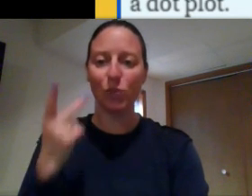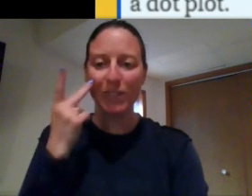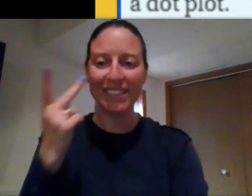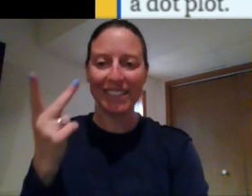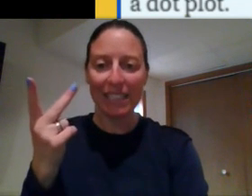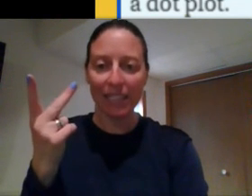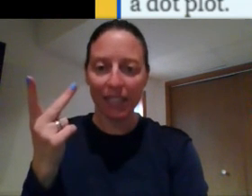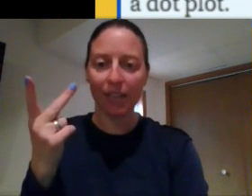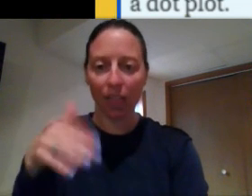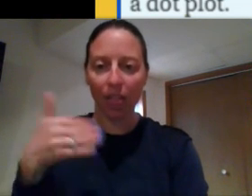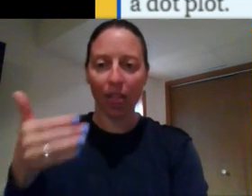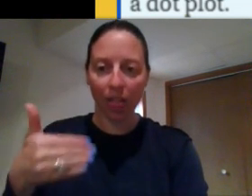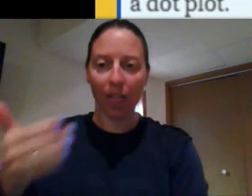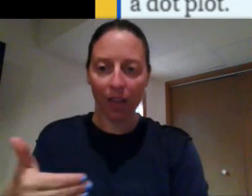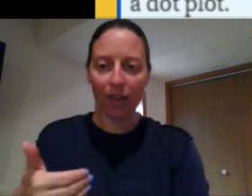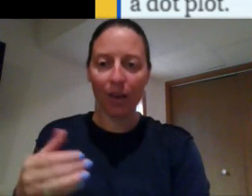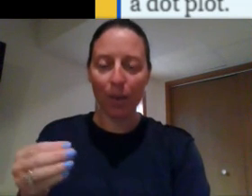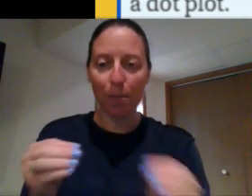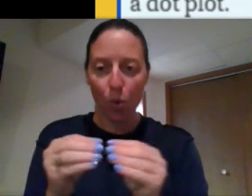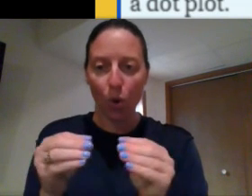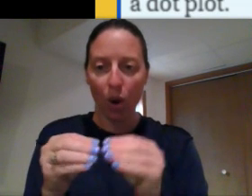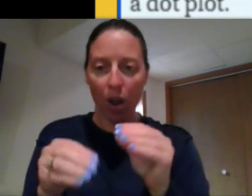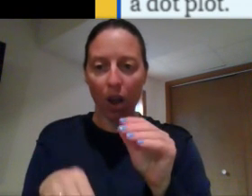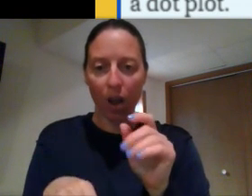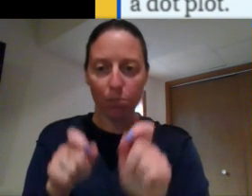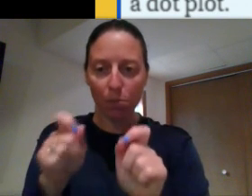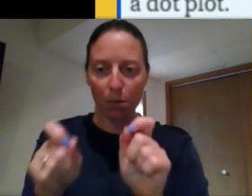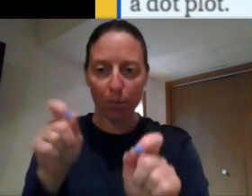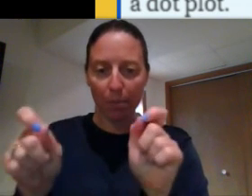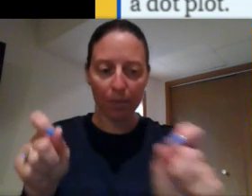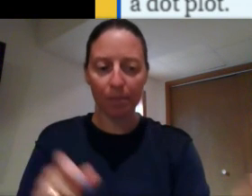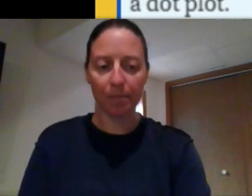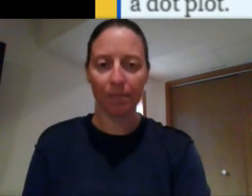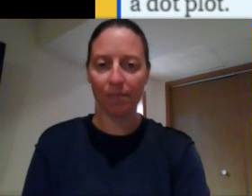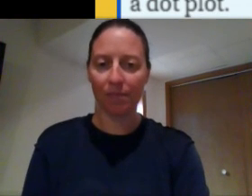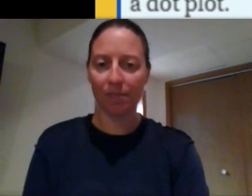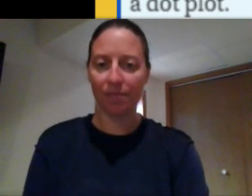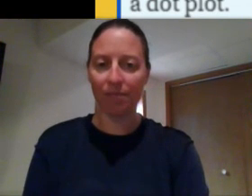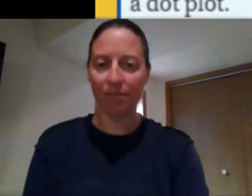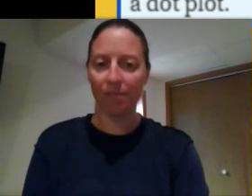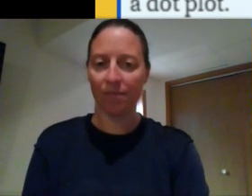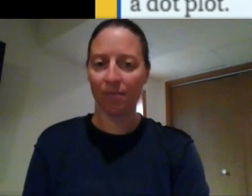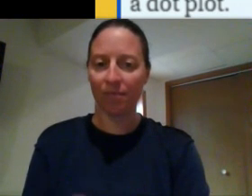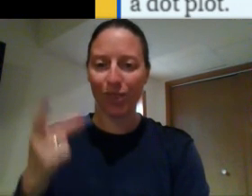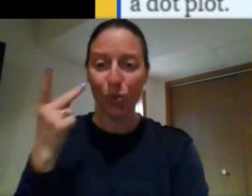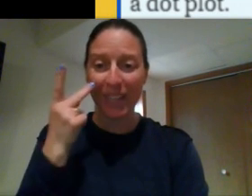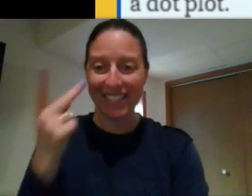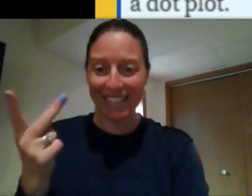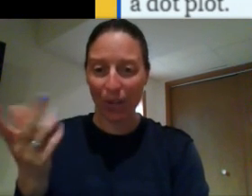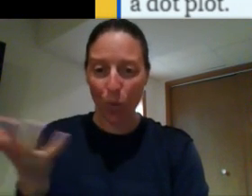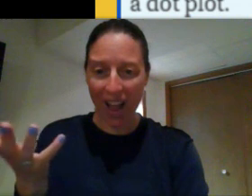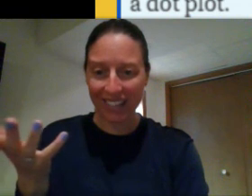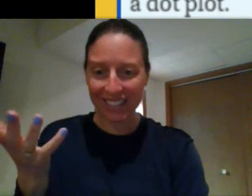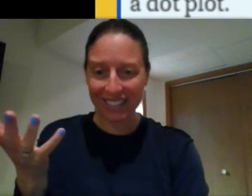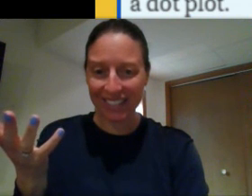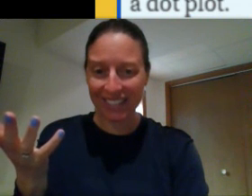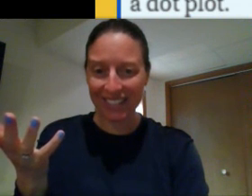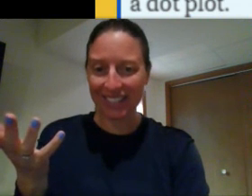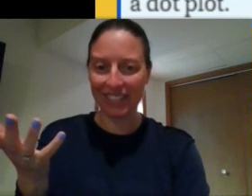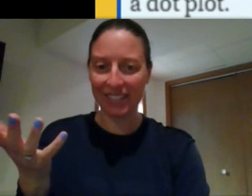And as you make your dot plot, you can see that the value 39